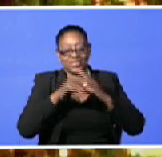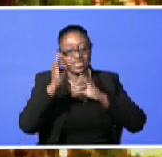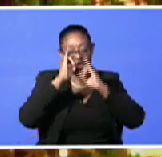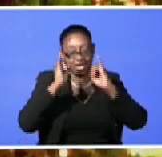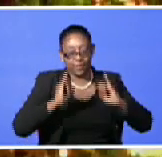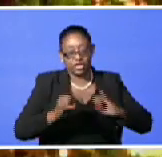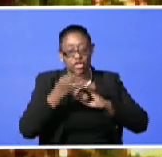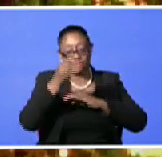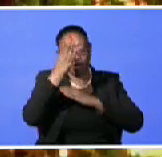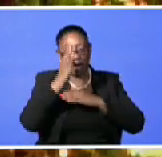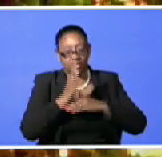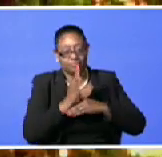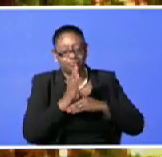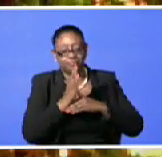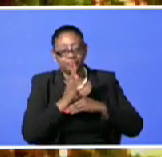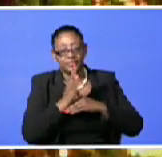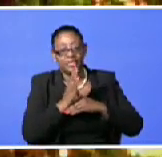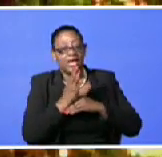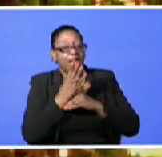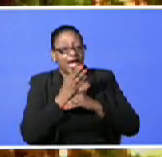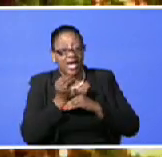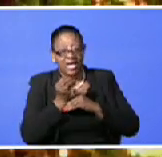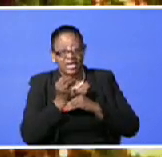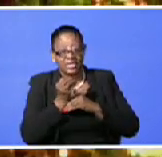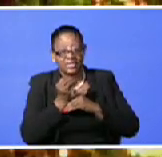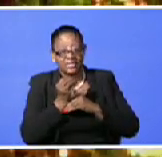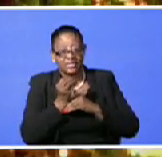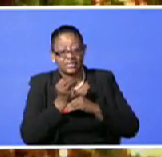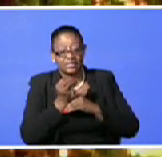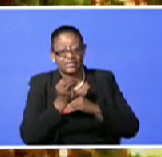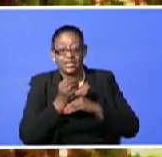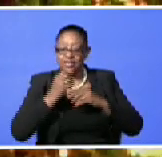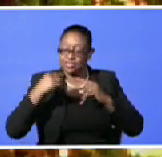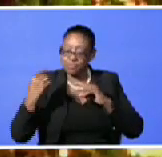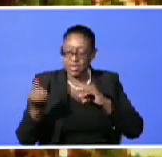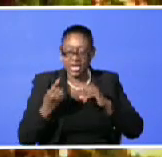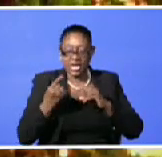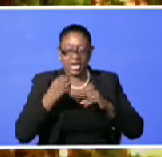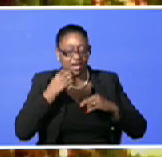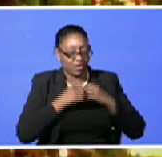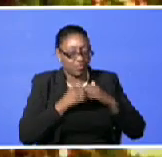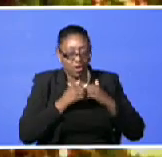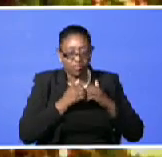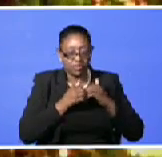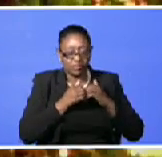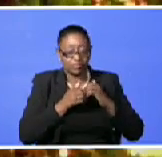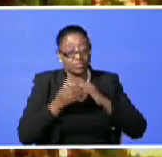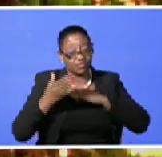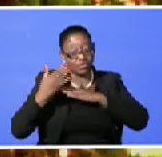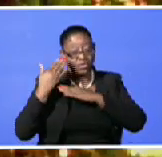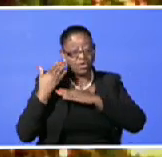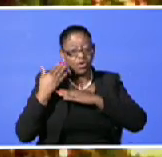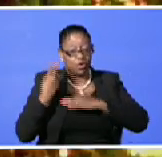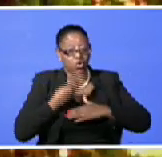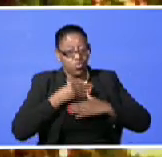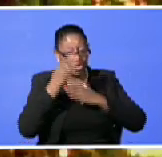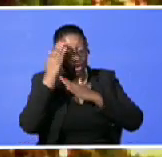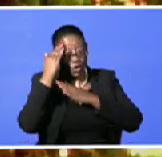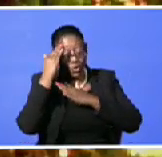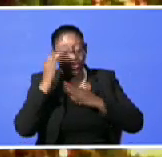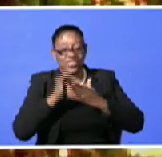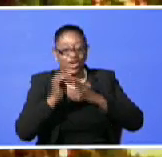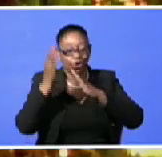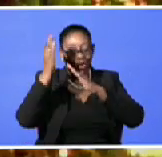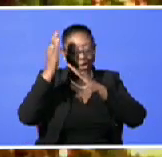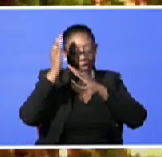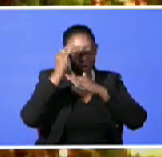God. In the midst of the despair and the pain of 2020, we also know that